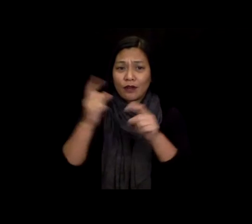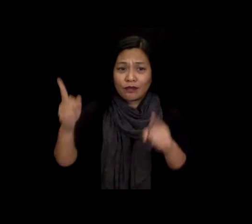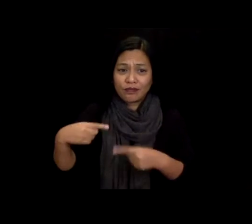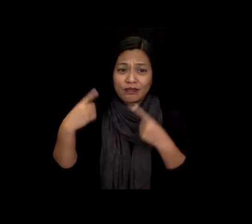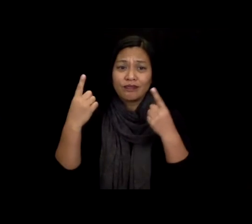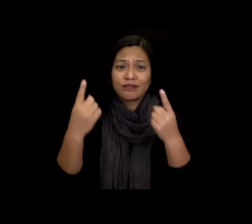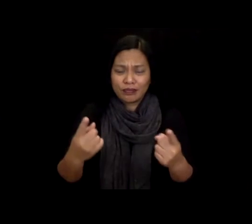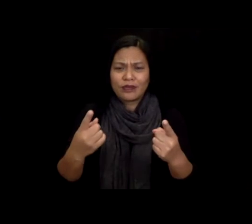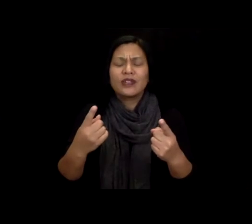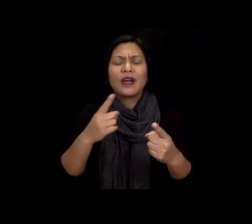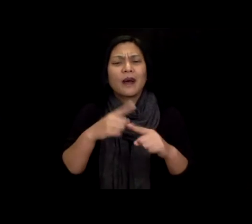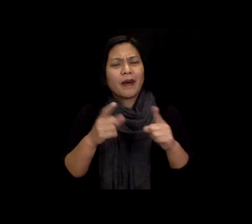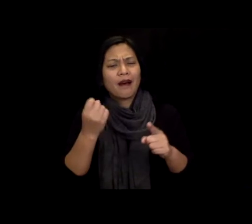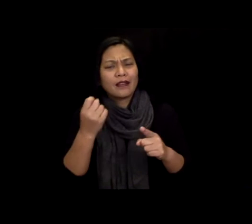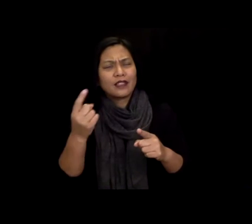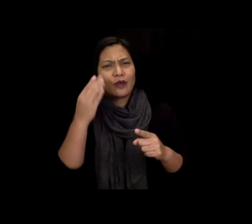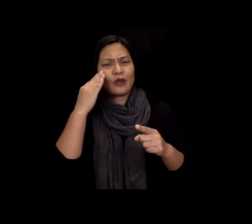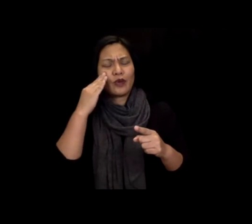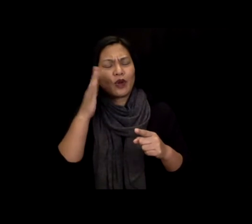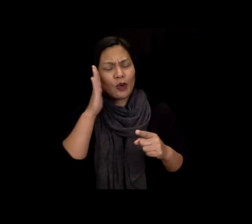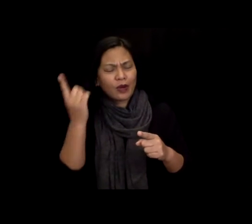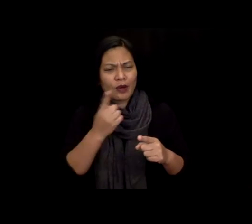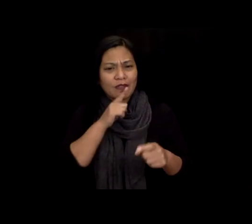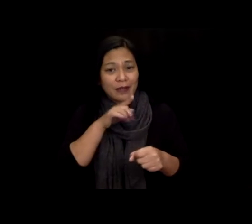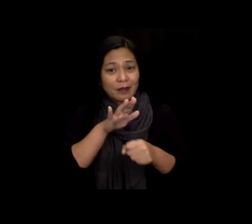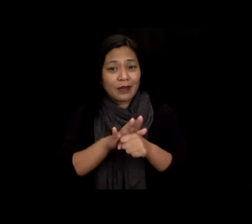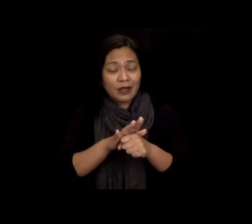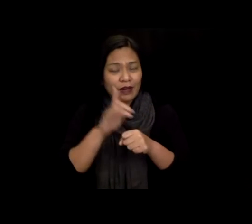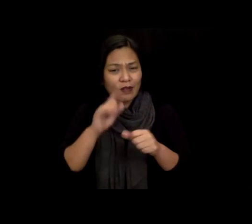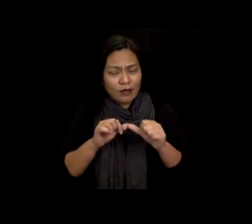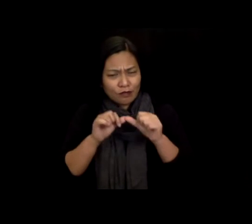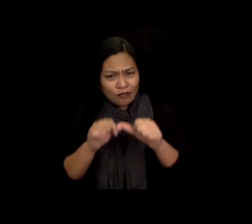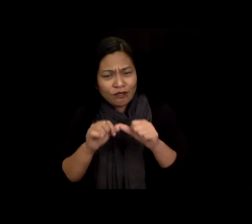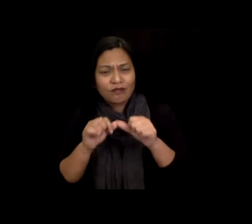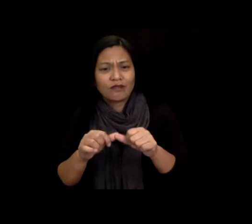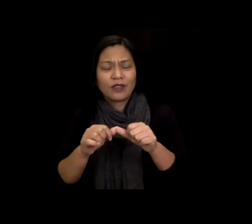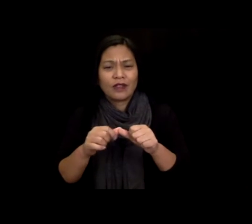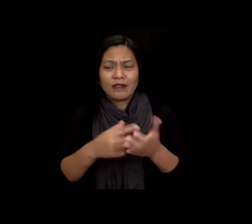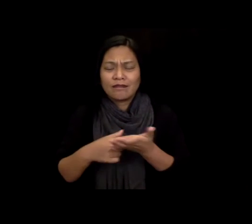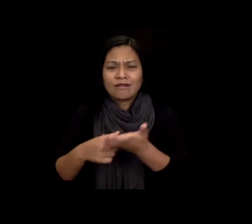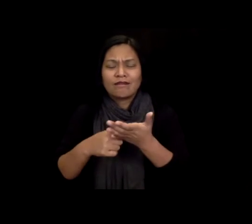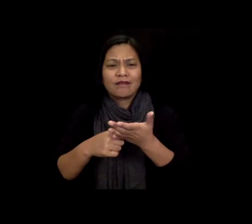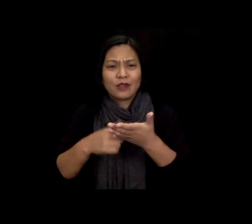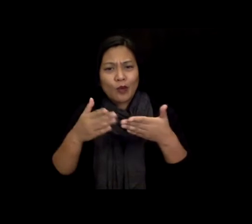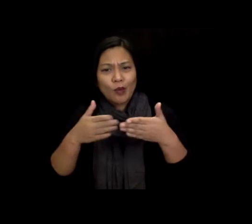our commitments to more abundance and complexity in Asian and Asian diasporic film and media